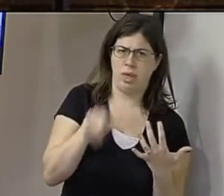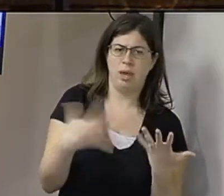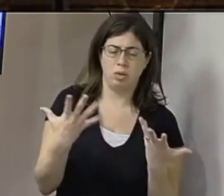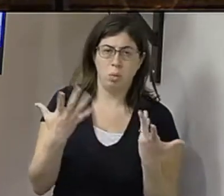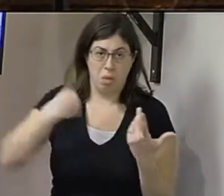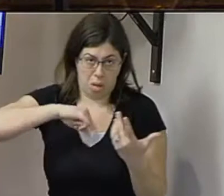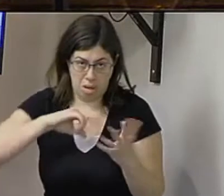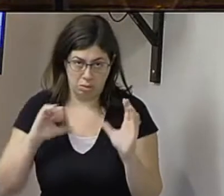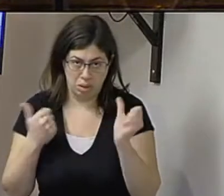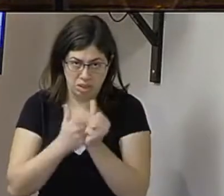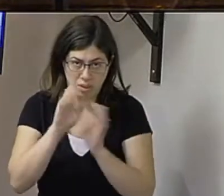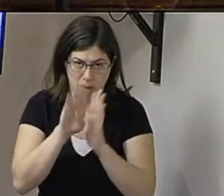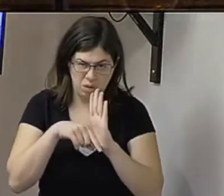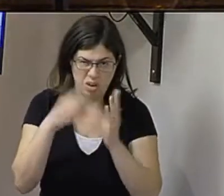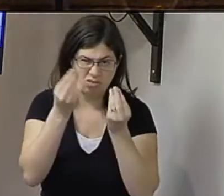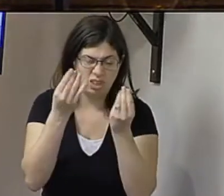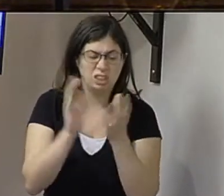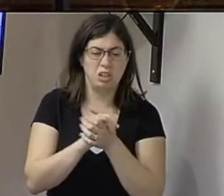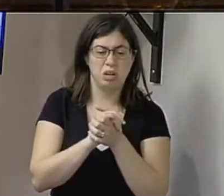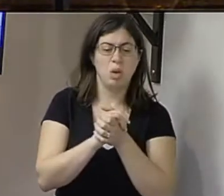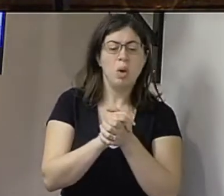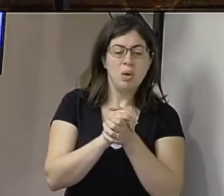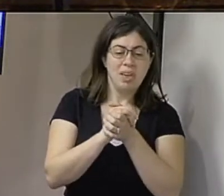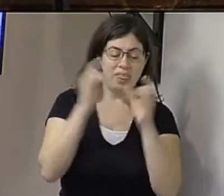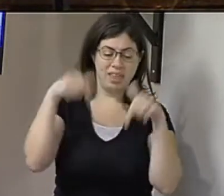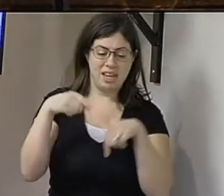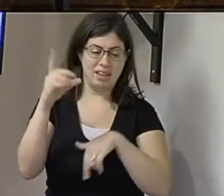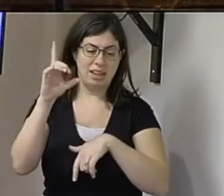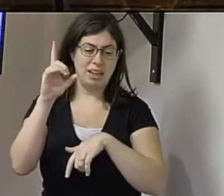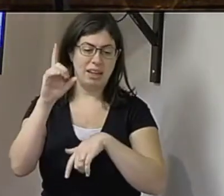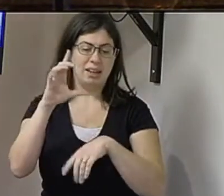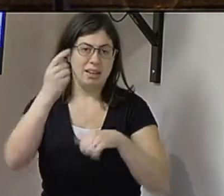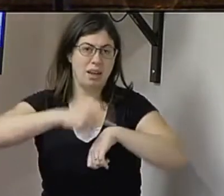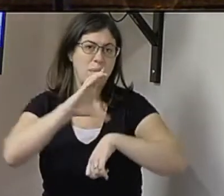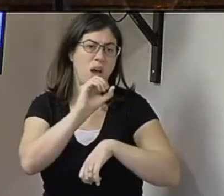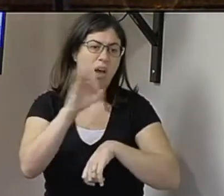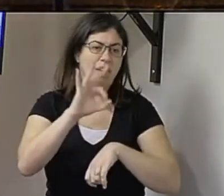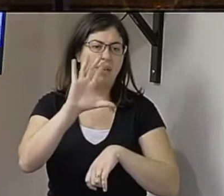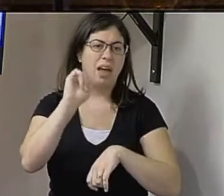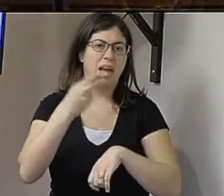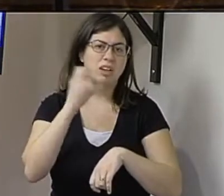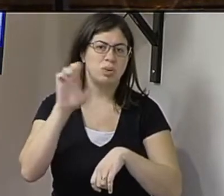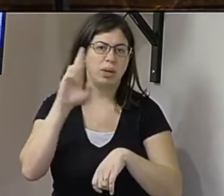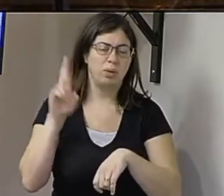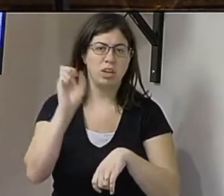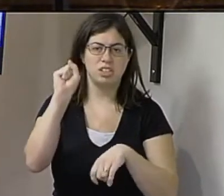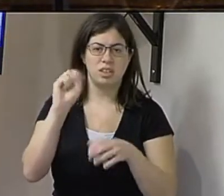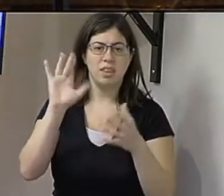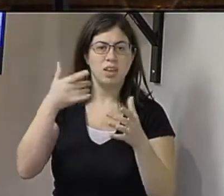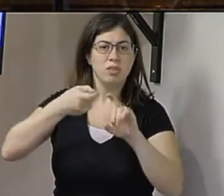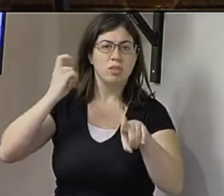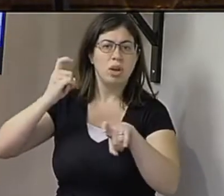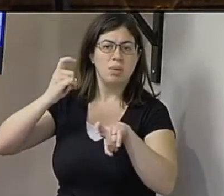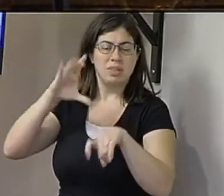this dumps us right into the action. We're in, it says, the days of Ahasuerus. This is a descendant of Cyrus.